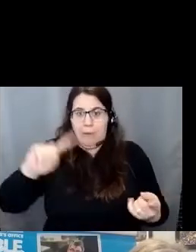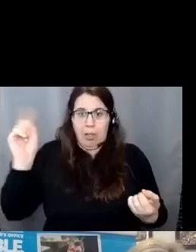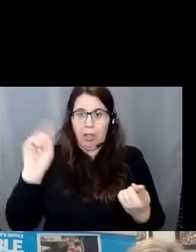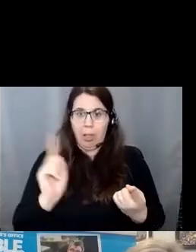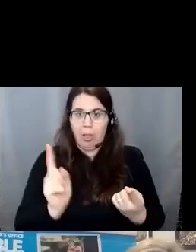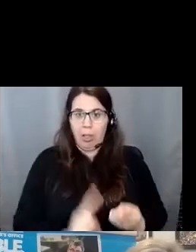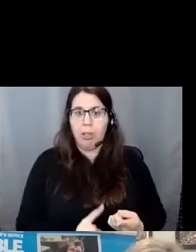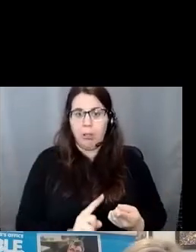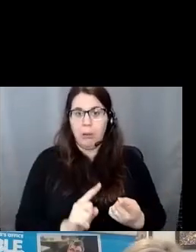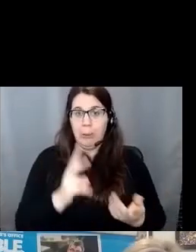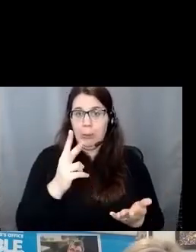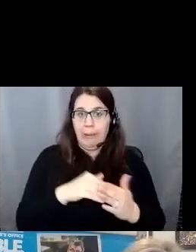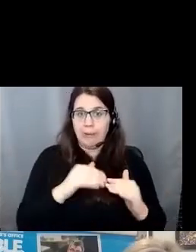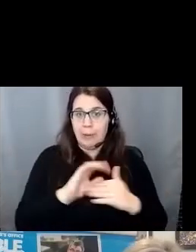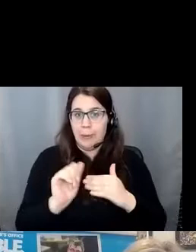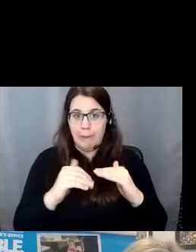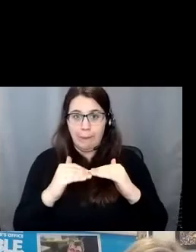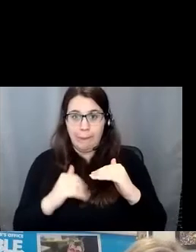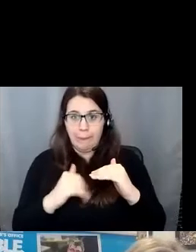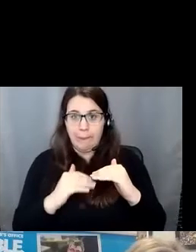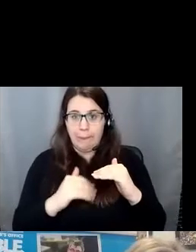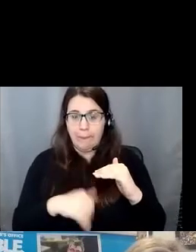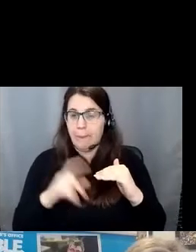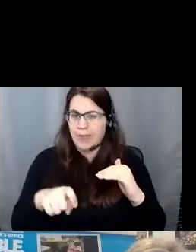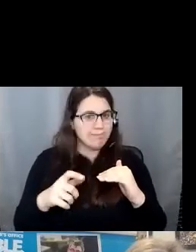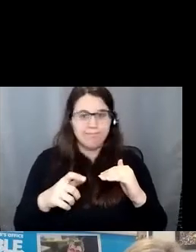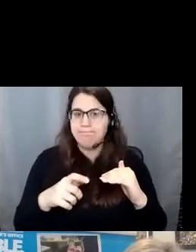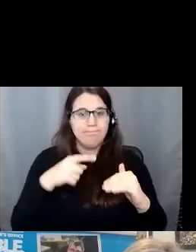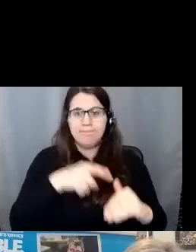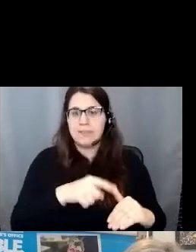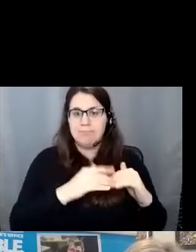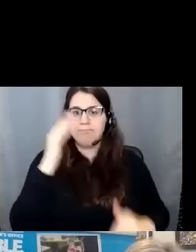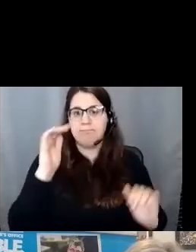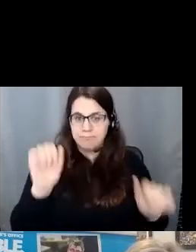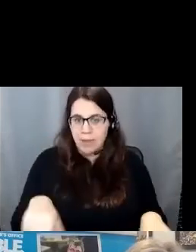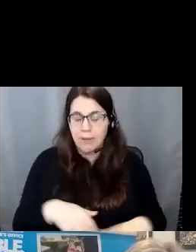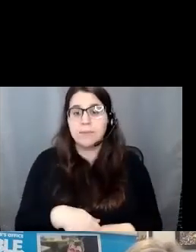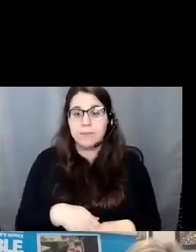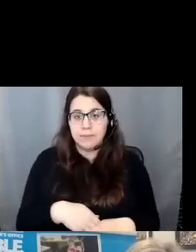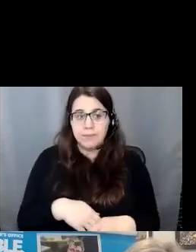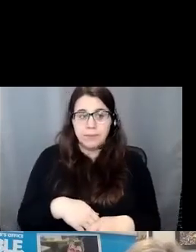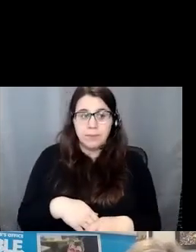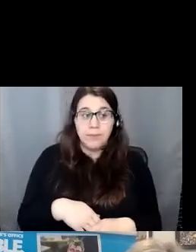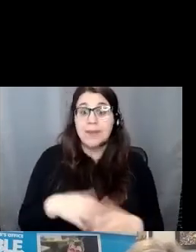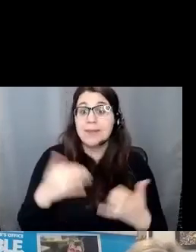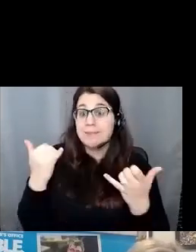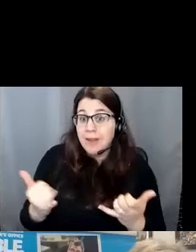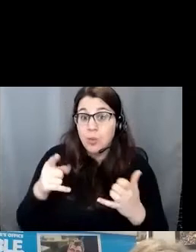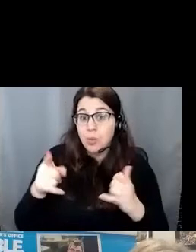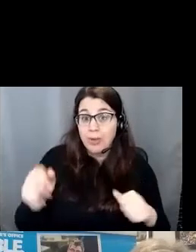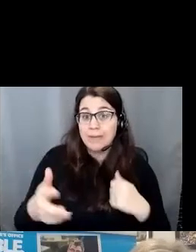the $2,000 asset limit that is set by Social Security Administration and Medicaid. Individuals can now save